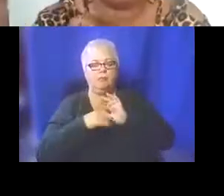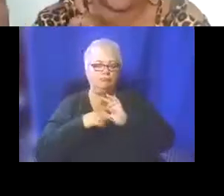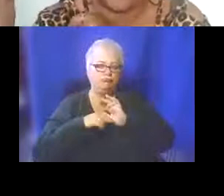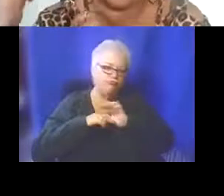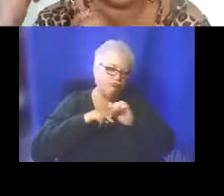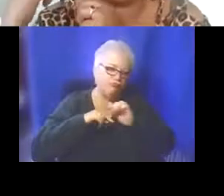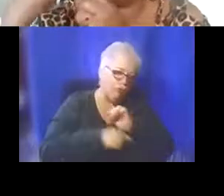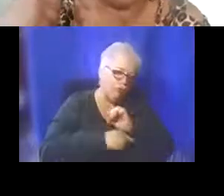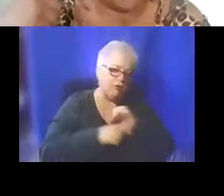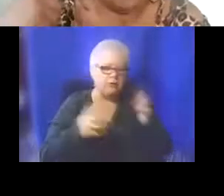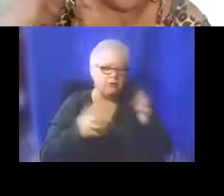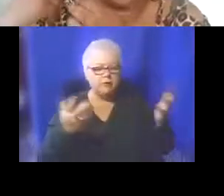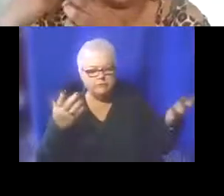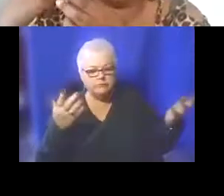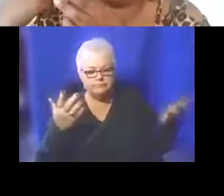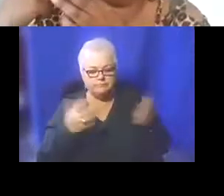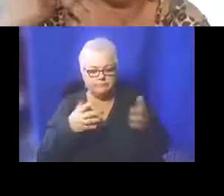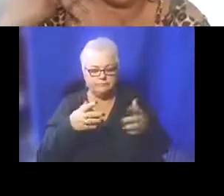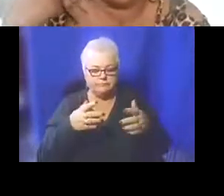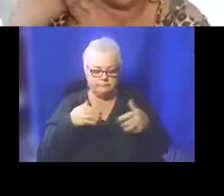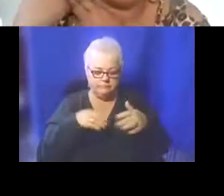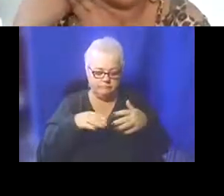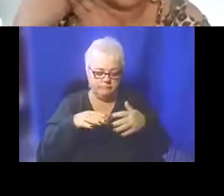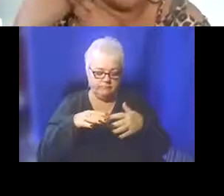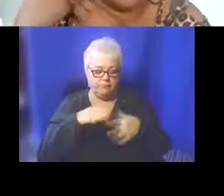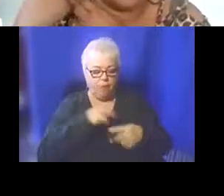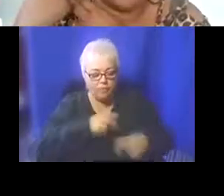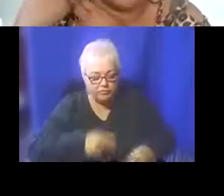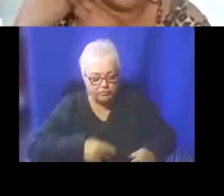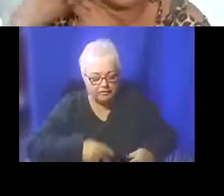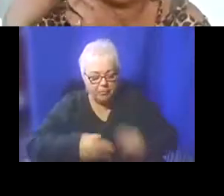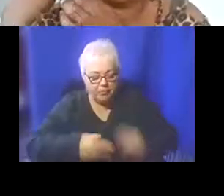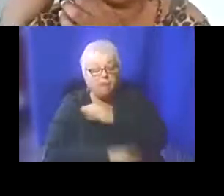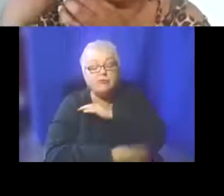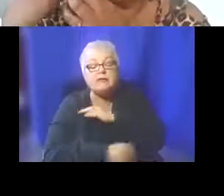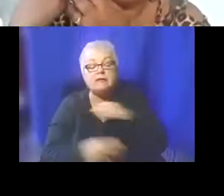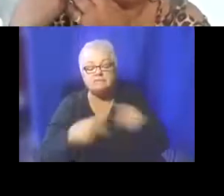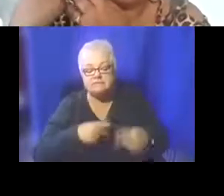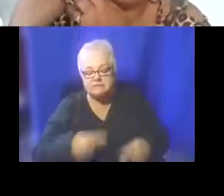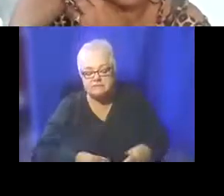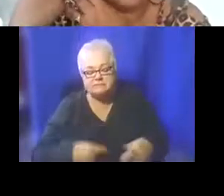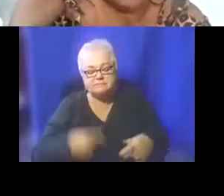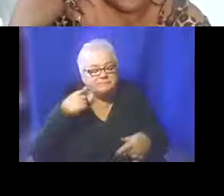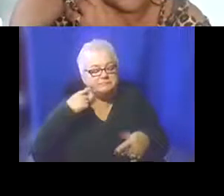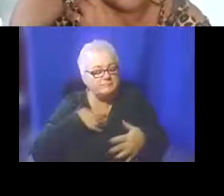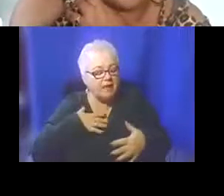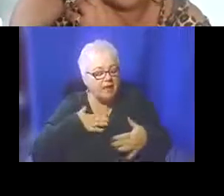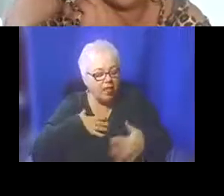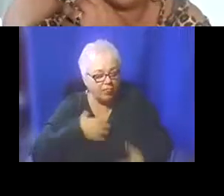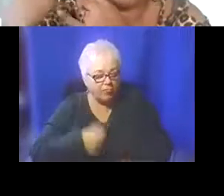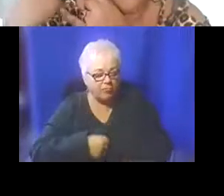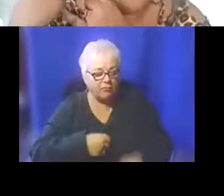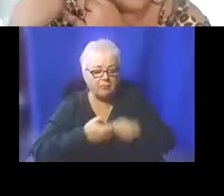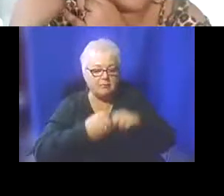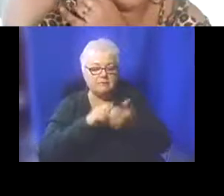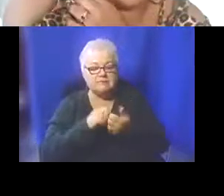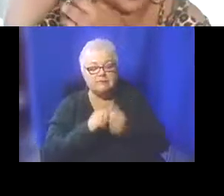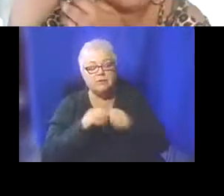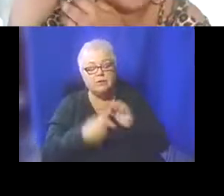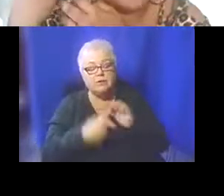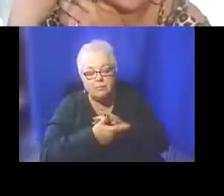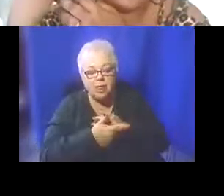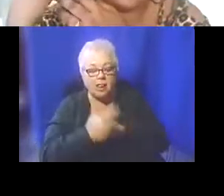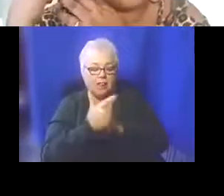the intersections of poverty, physical and mental health disparities, the criminal legal justice system,